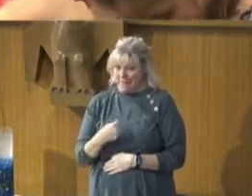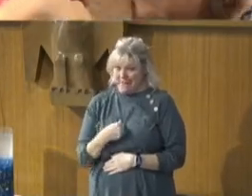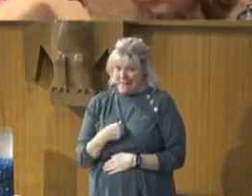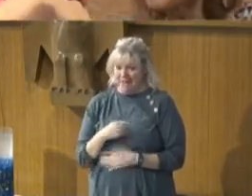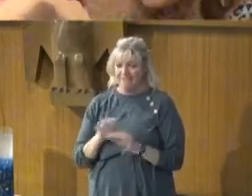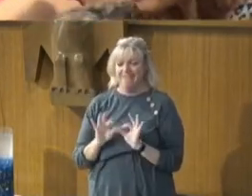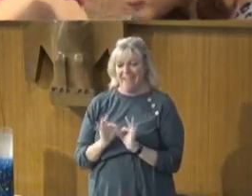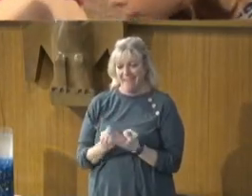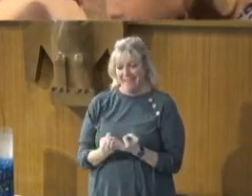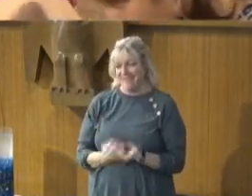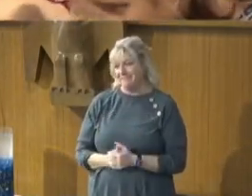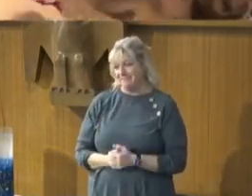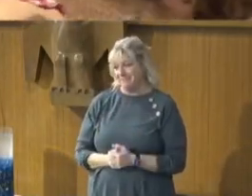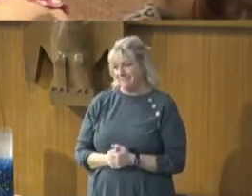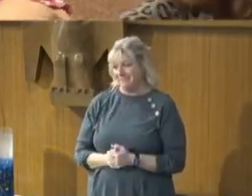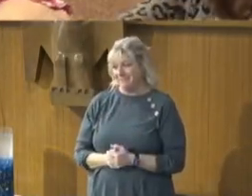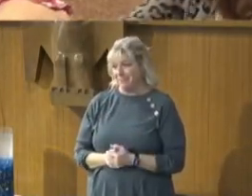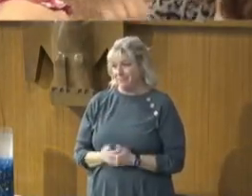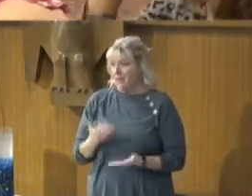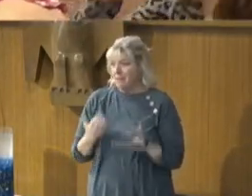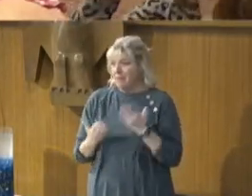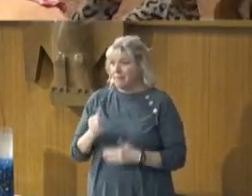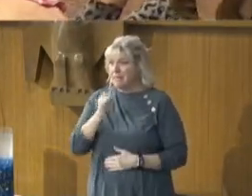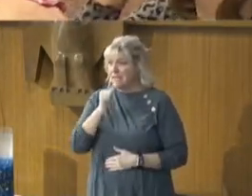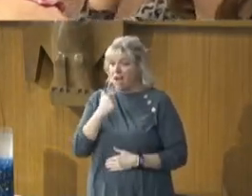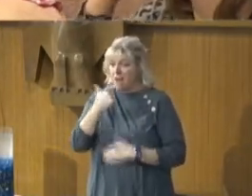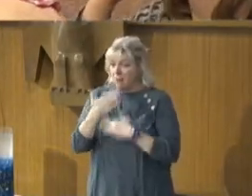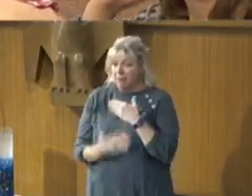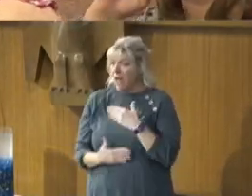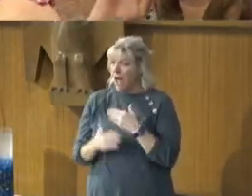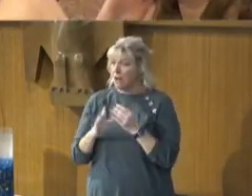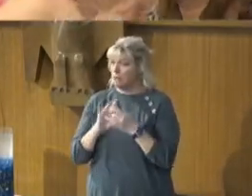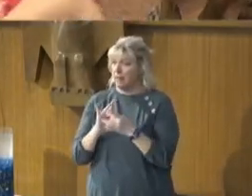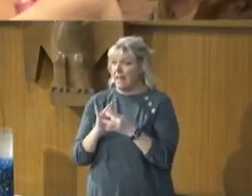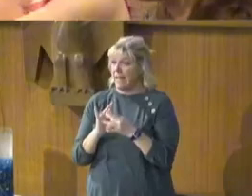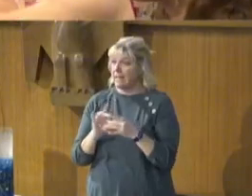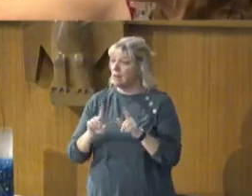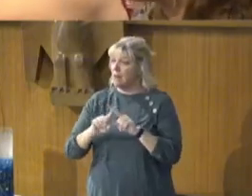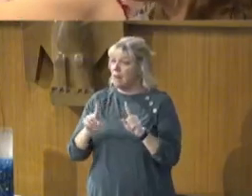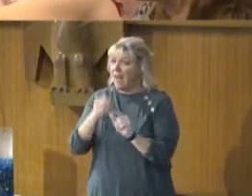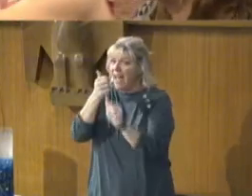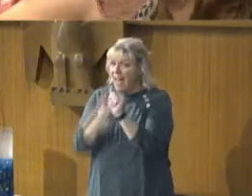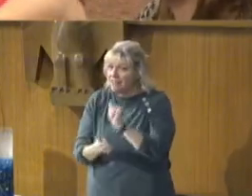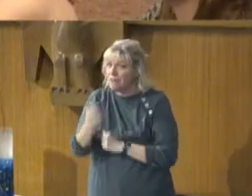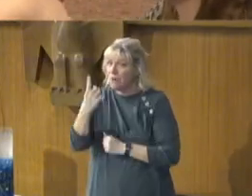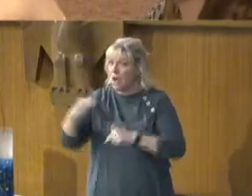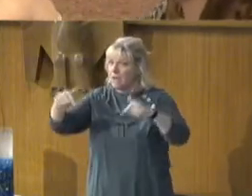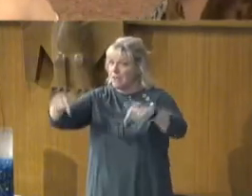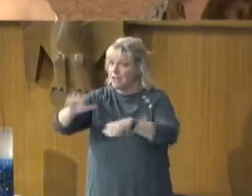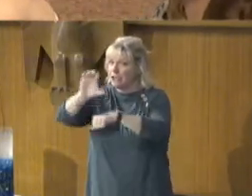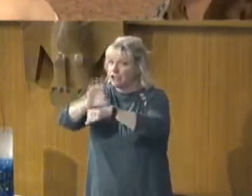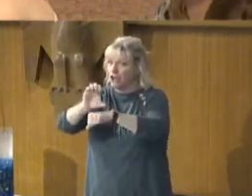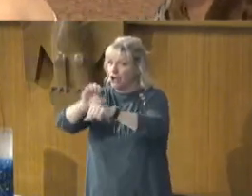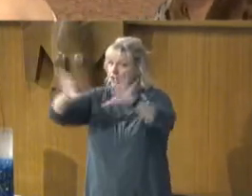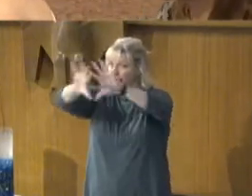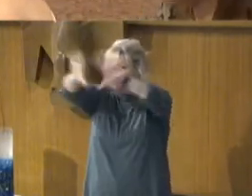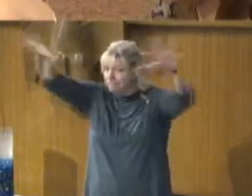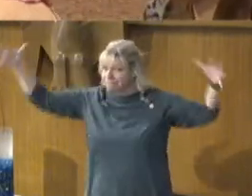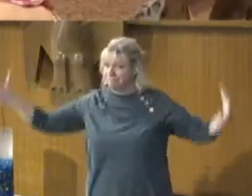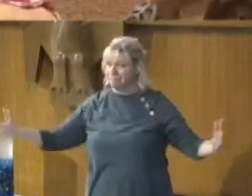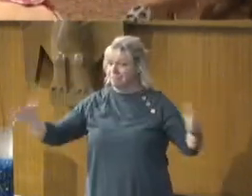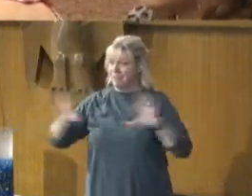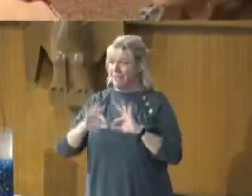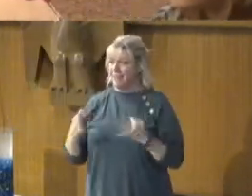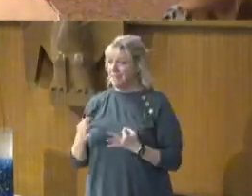family, even if we aren't related. And that means everyone in this church is part of your family. You want to say,